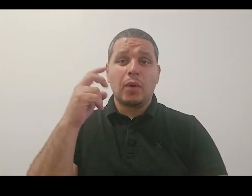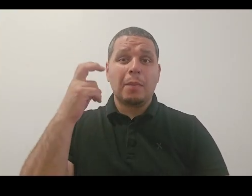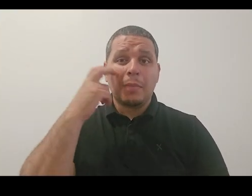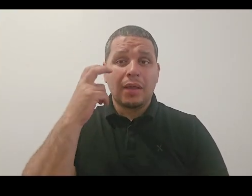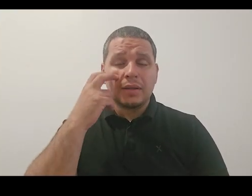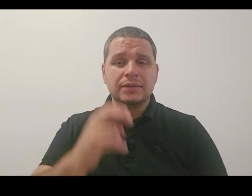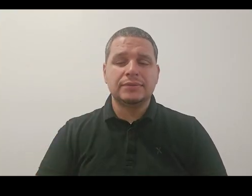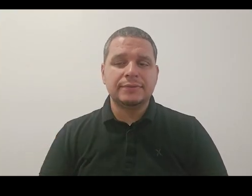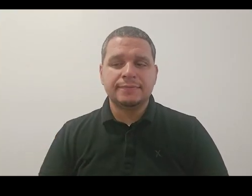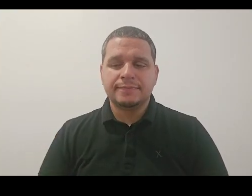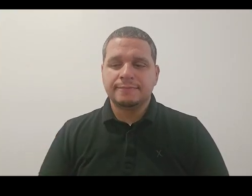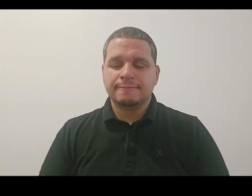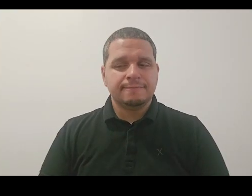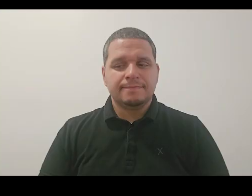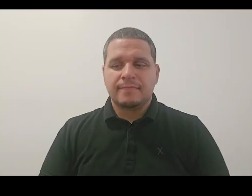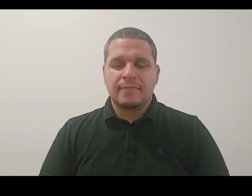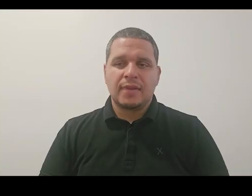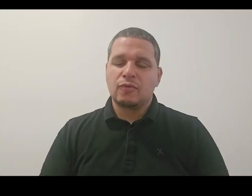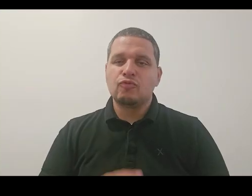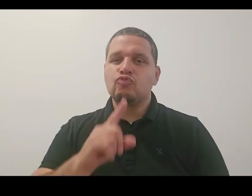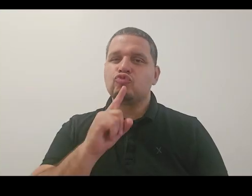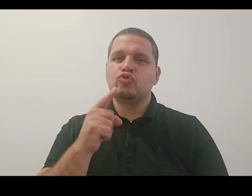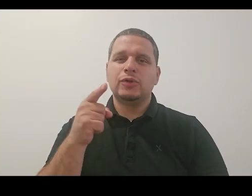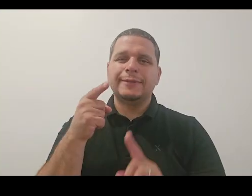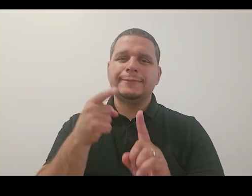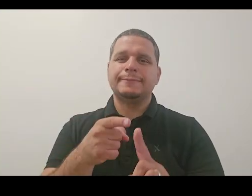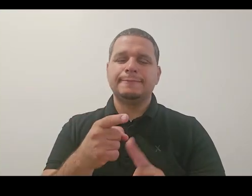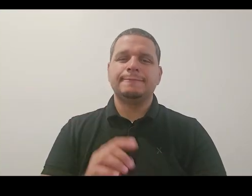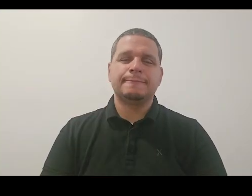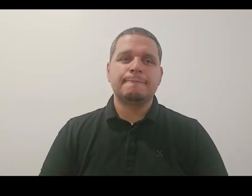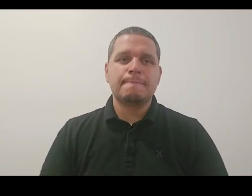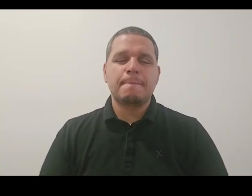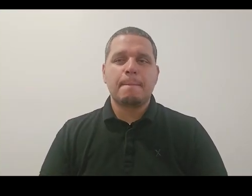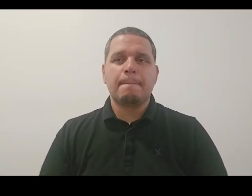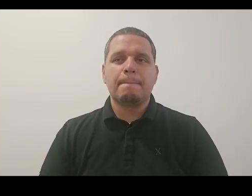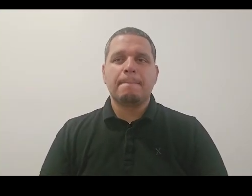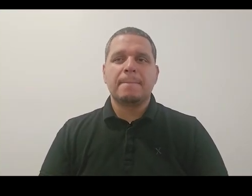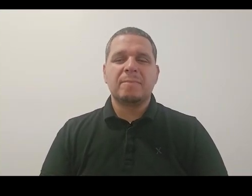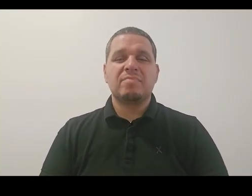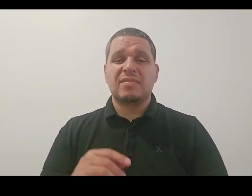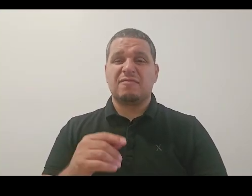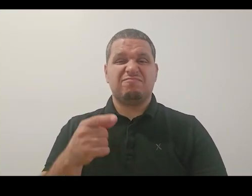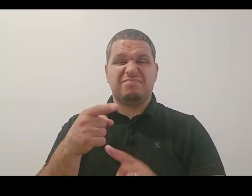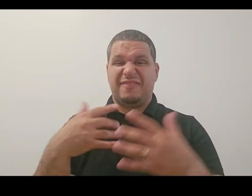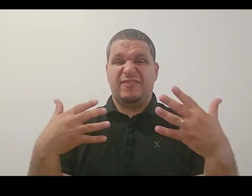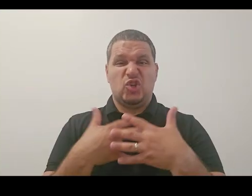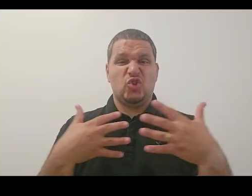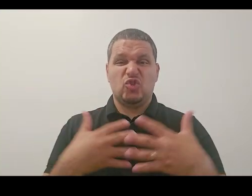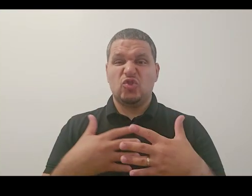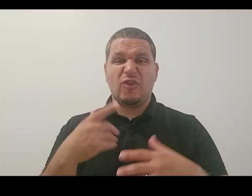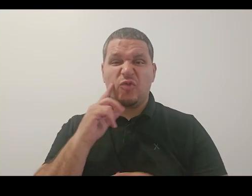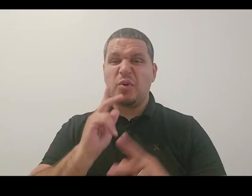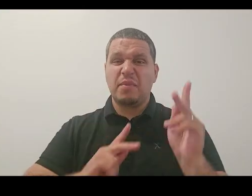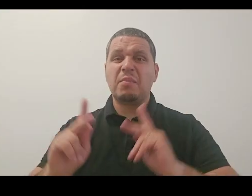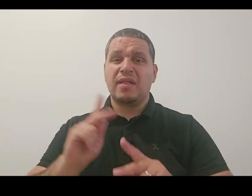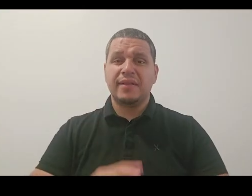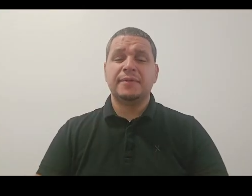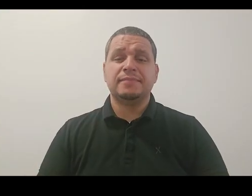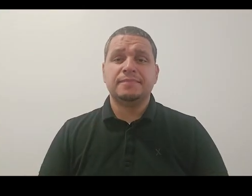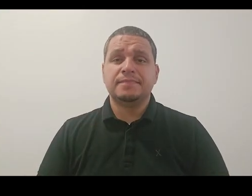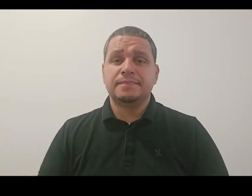blindness really come down to, I think, fear for